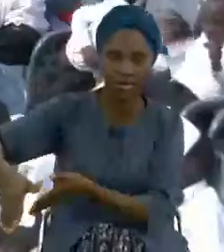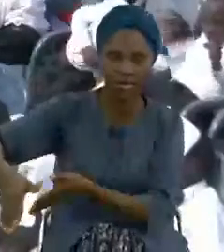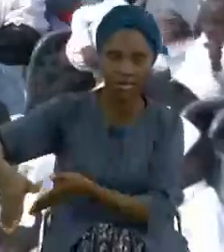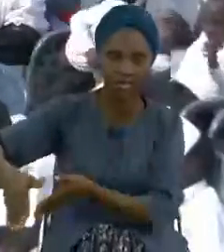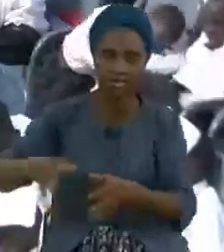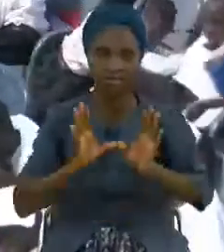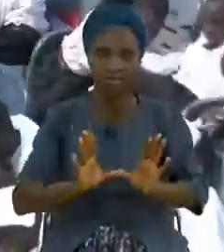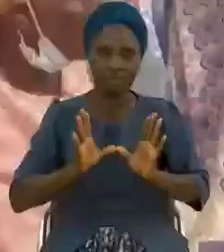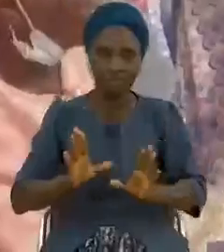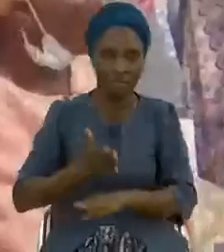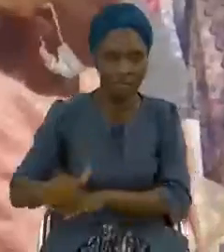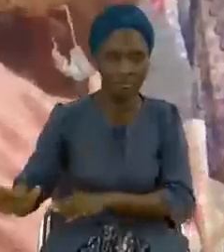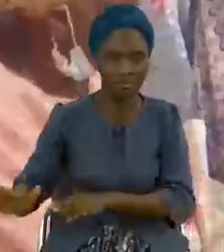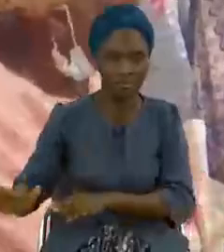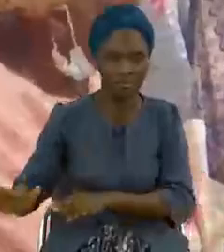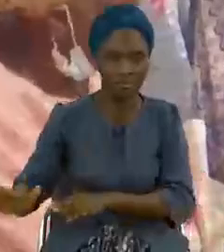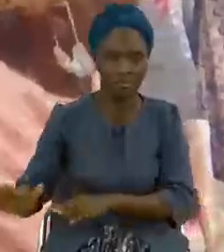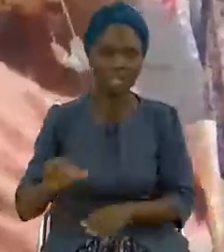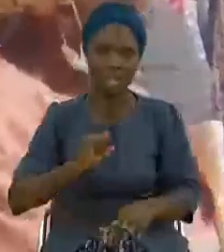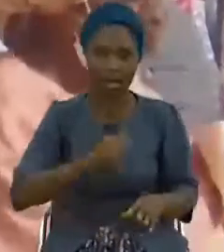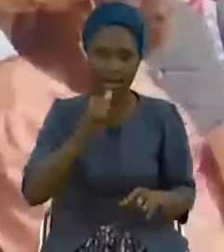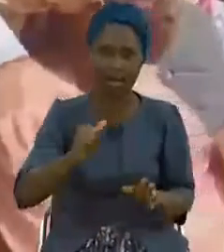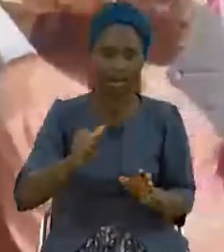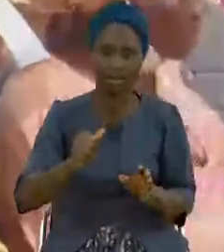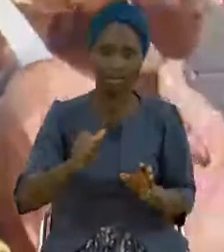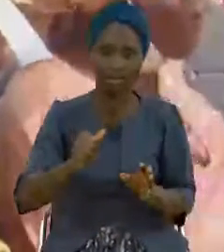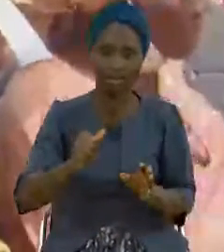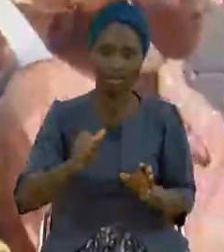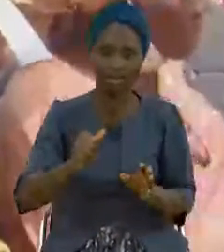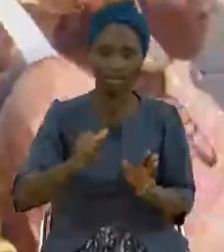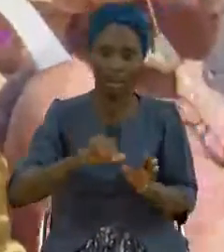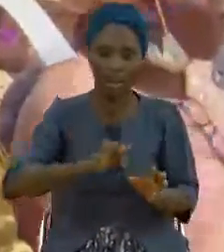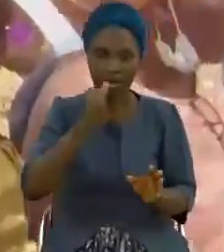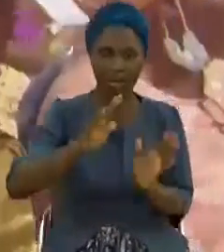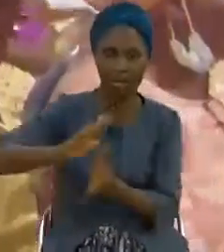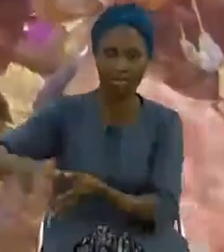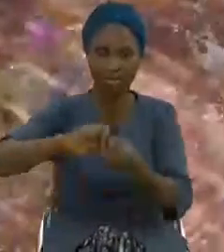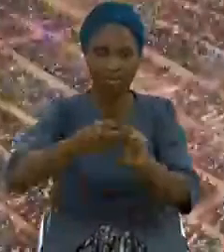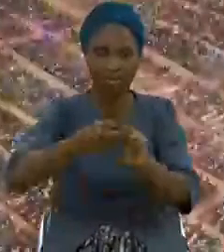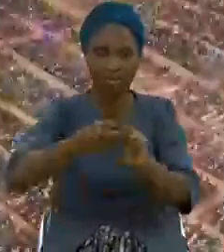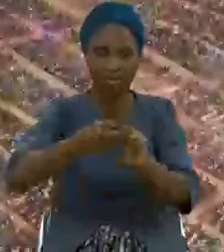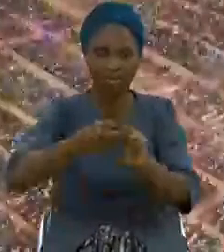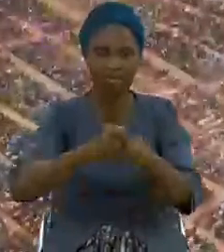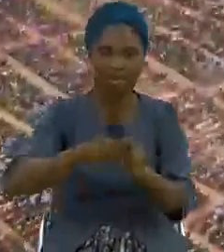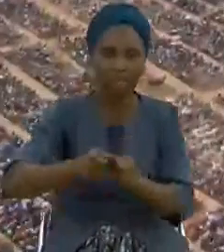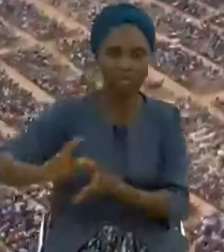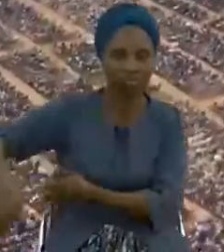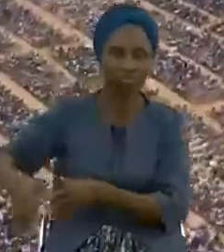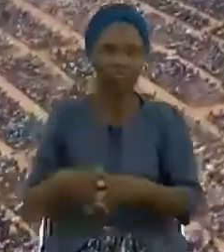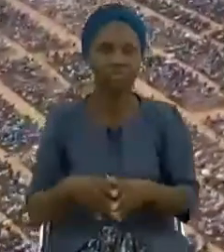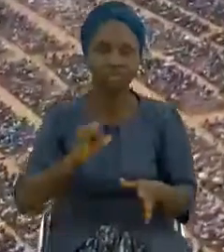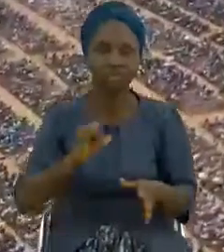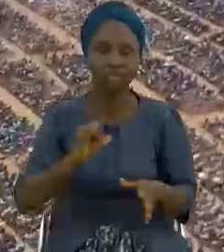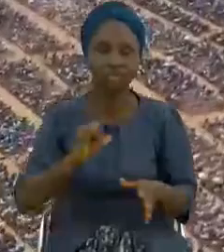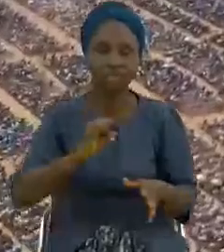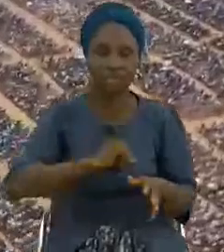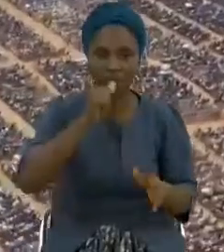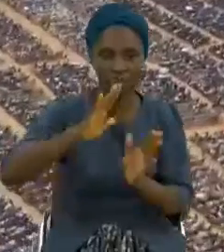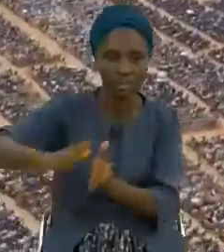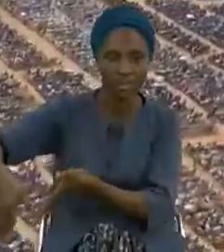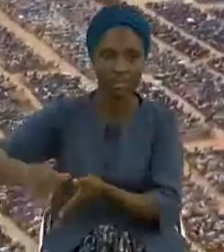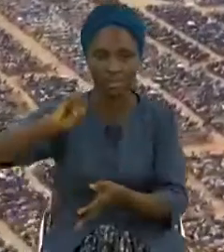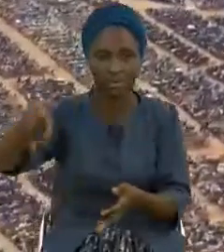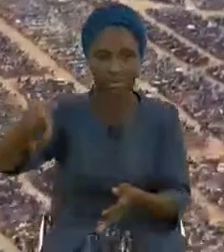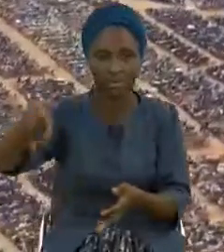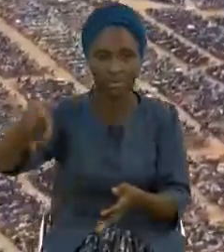problem behind. I am going over. I'm leaving Jordan behind. I am going over. I lost